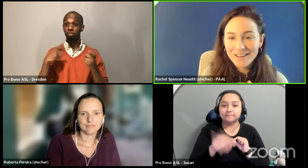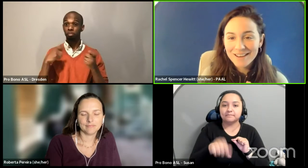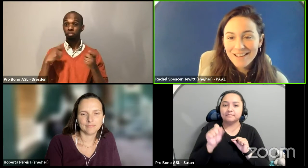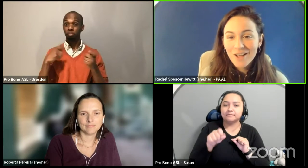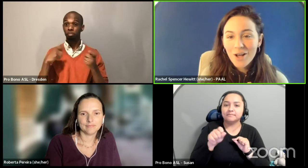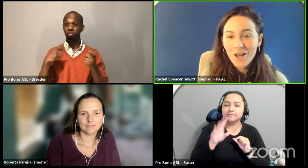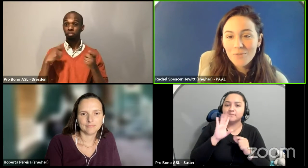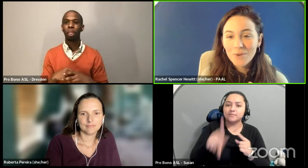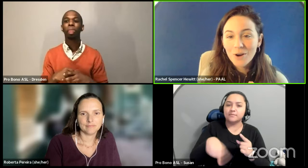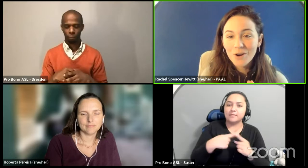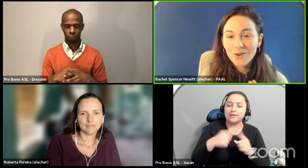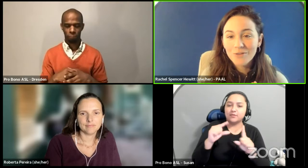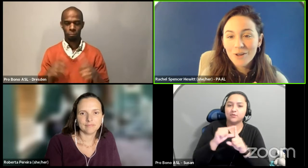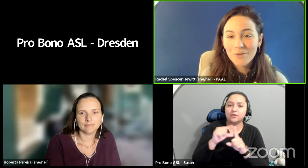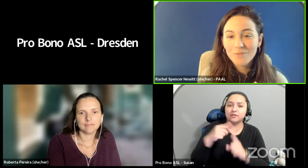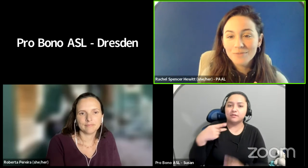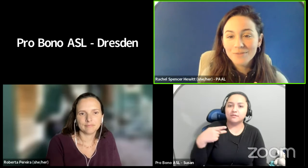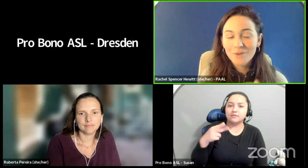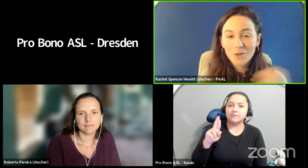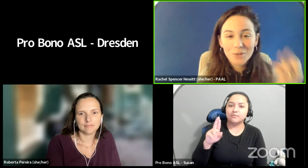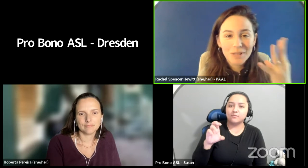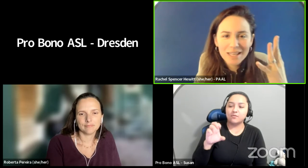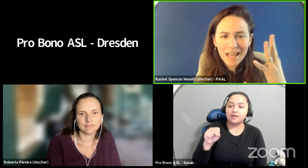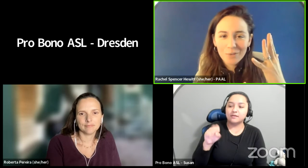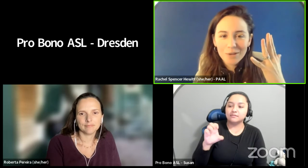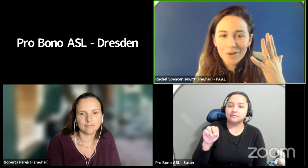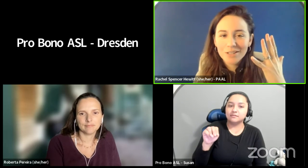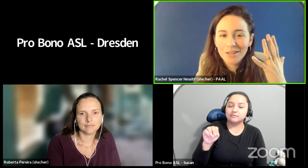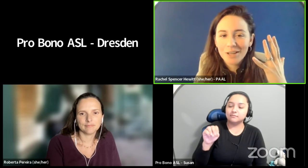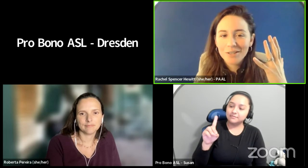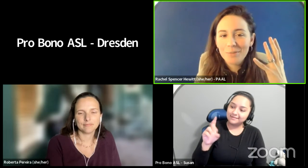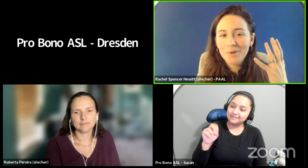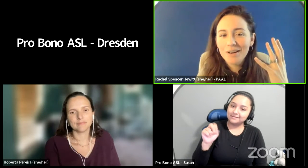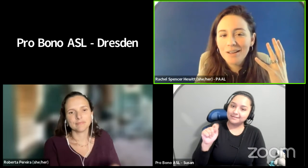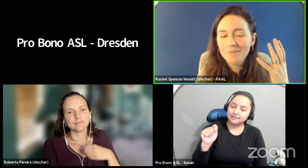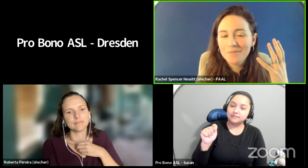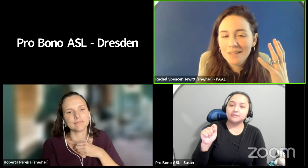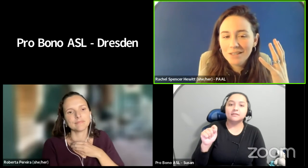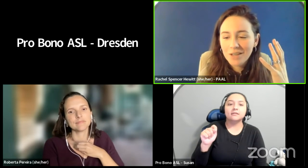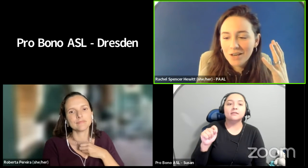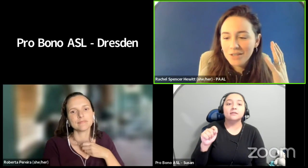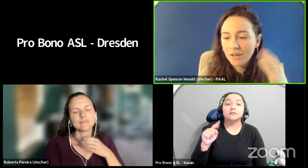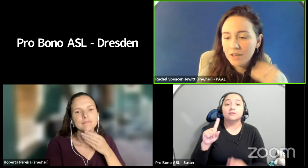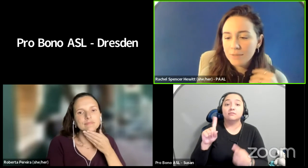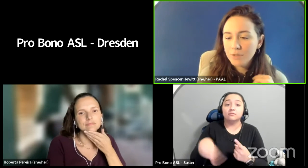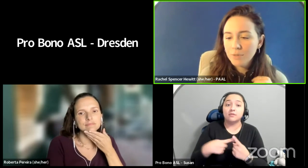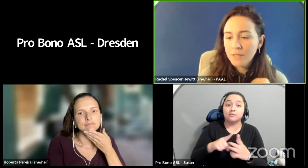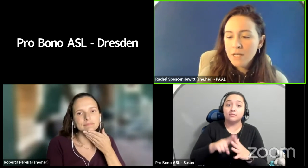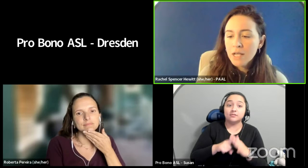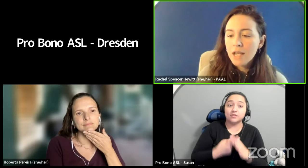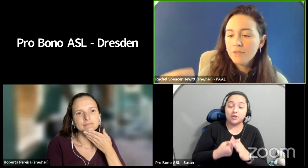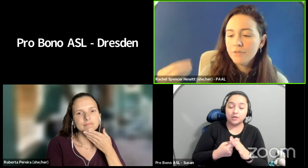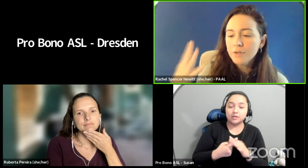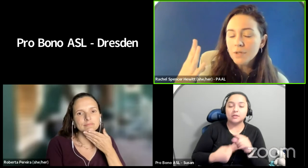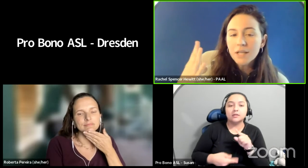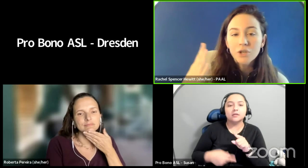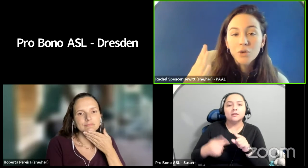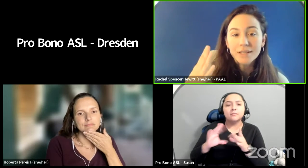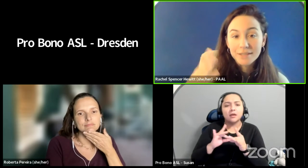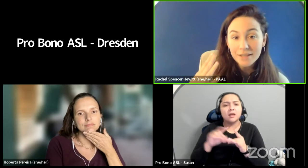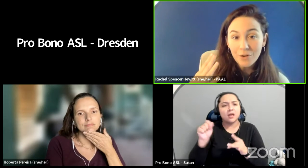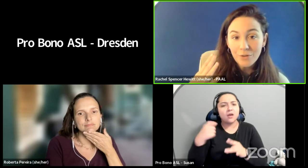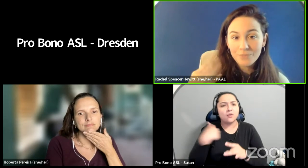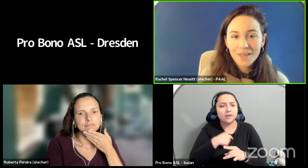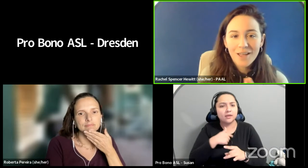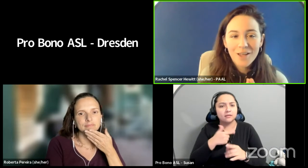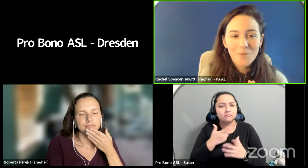first started, um, we heard from folks who were like, yeah, we create childcare support. Um, shout out to Arianna smart Truman. And then folks were like,